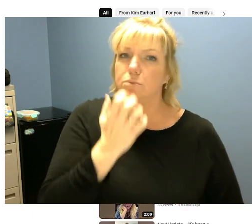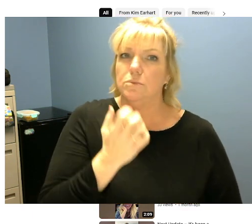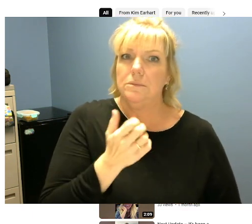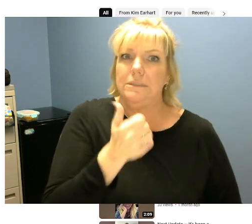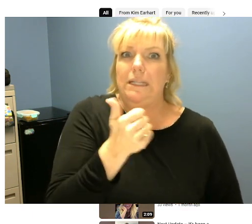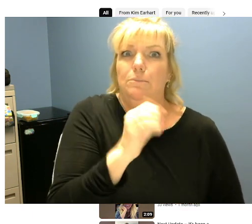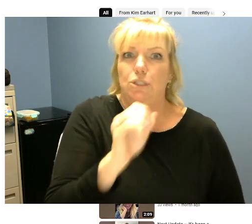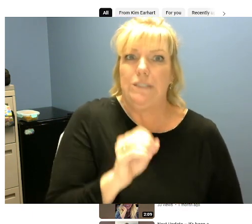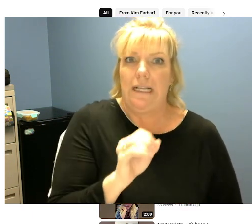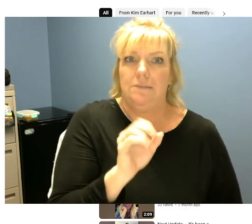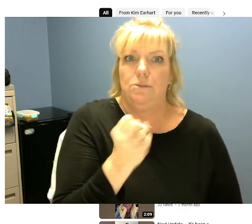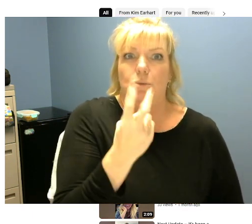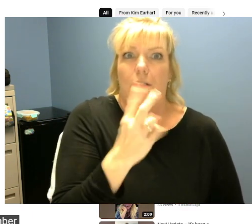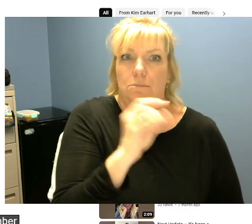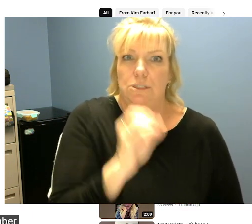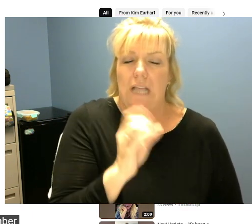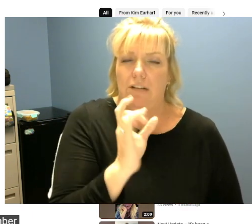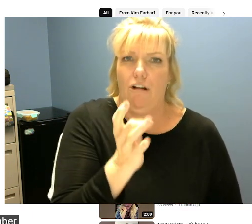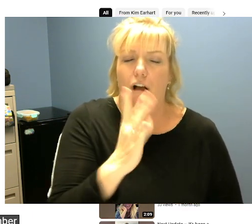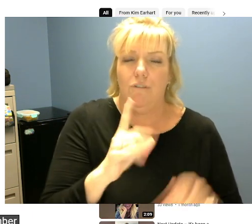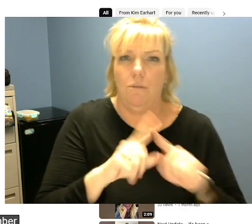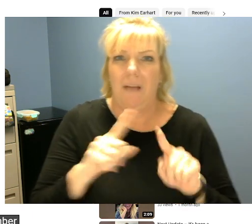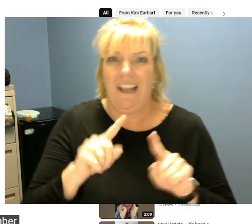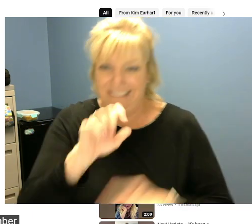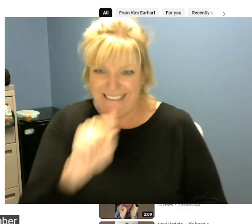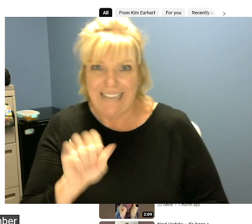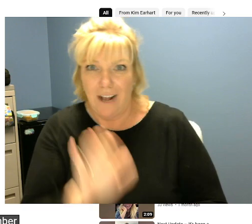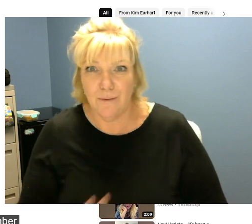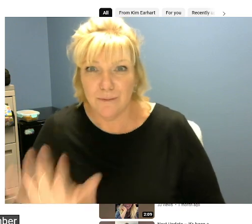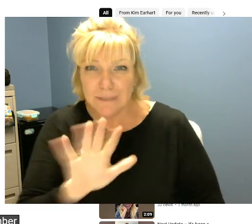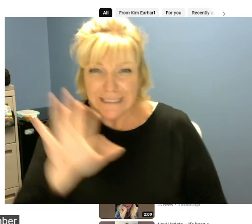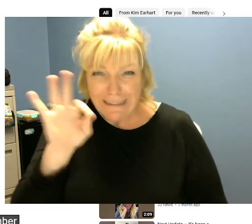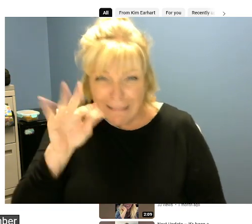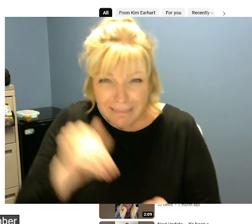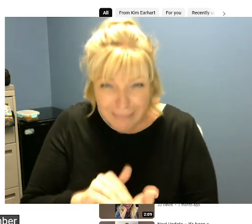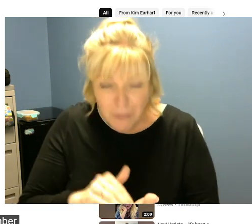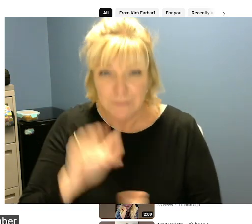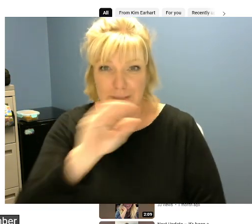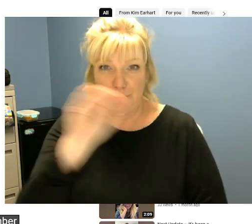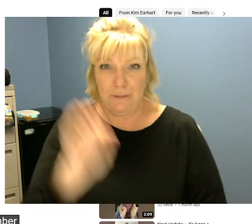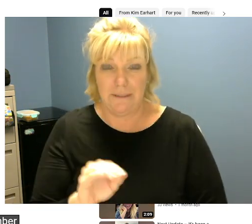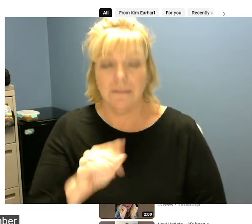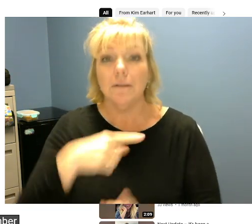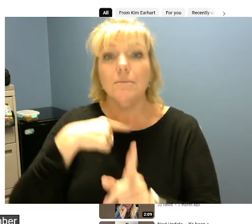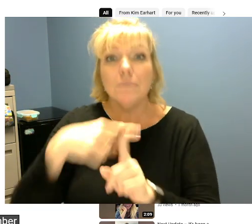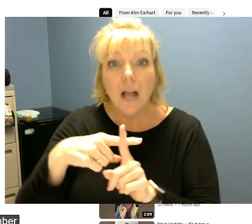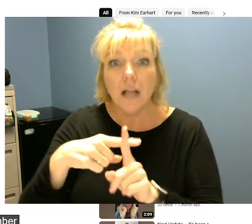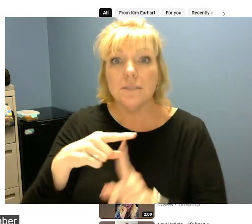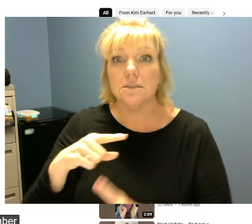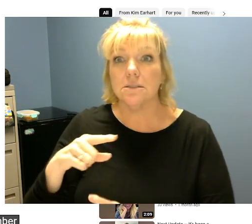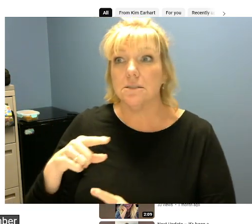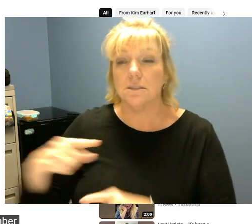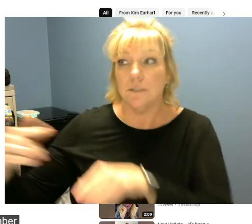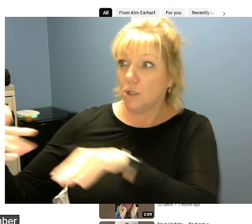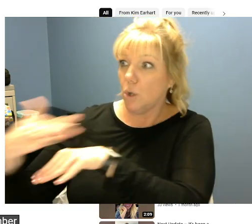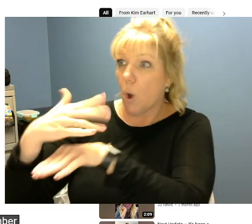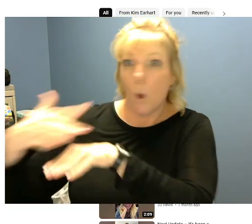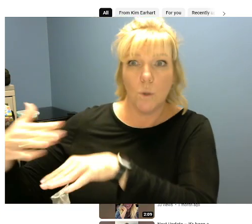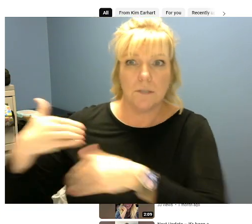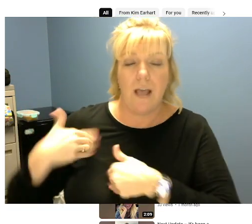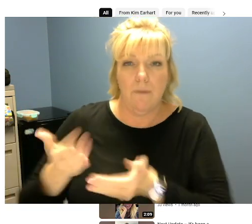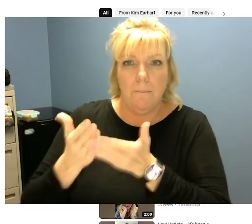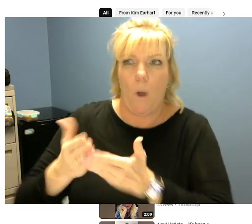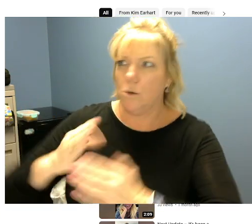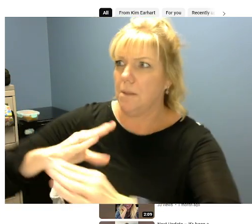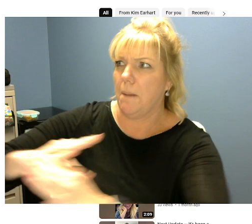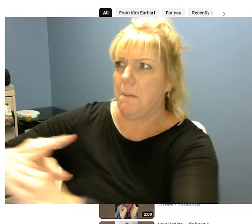basically, money's worth nothing. And there's a blockade. I mentioned that in reference to women as nurses with Phoebe Yates